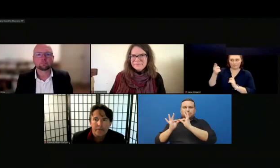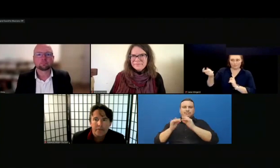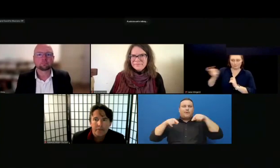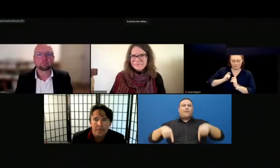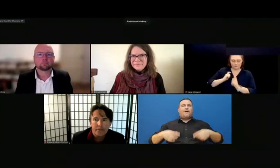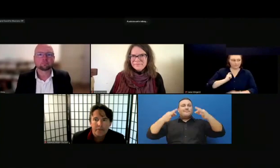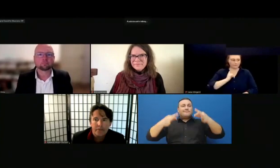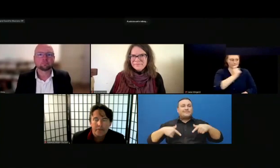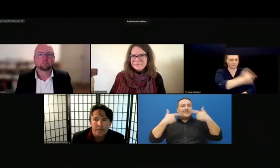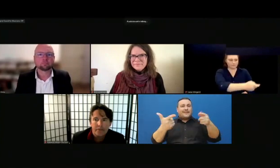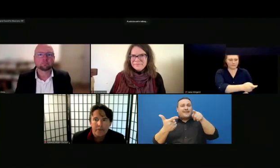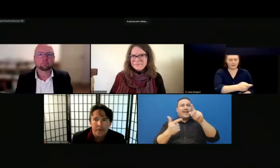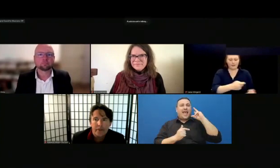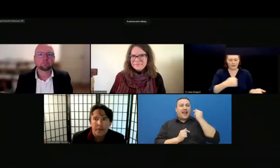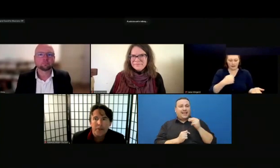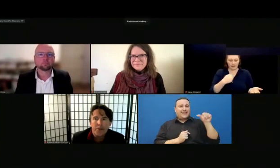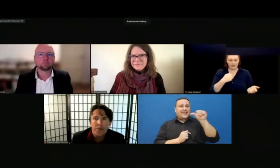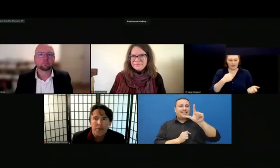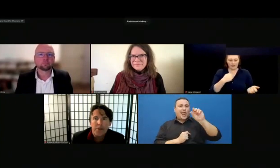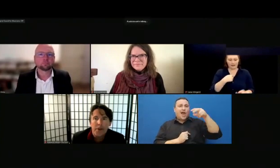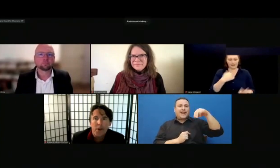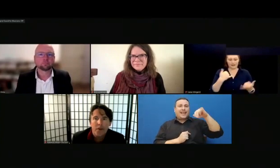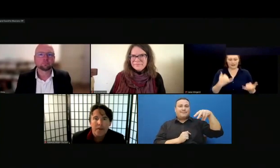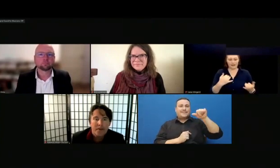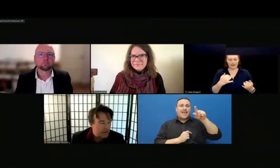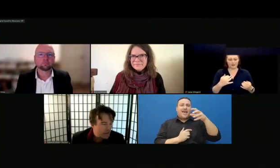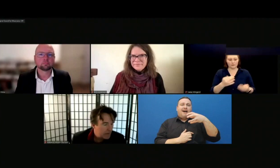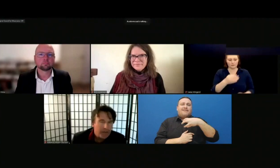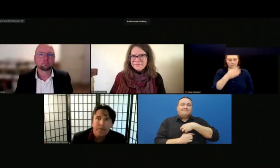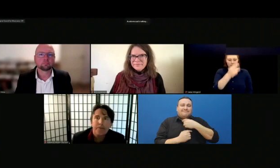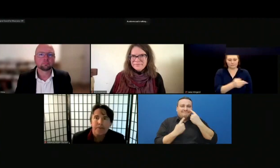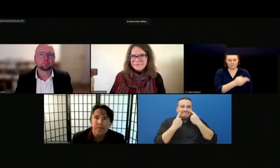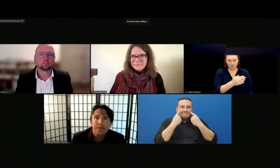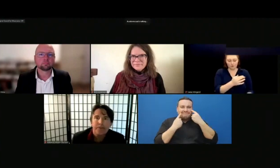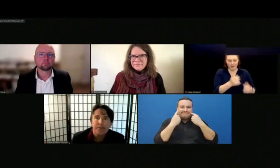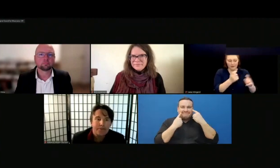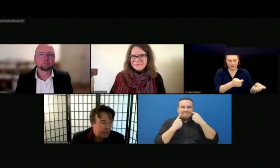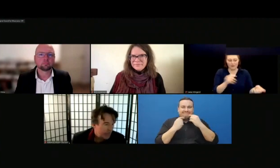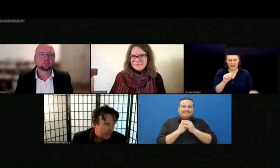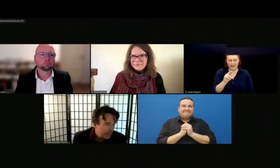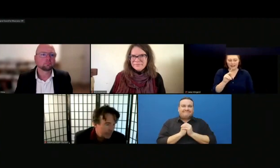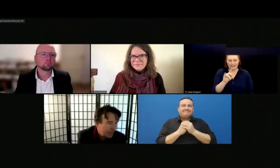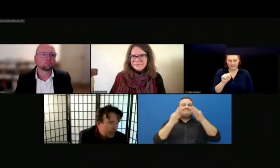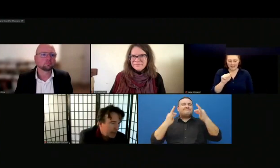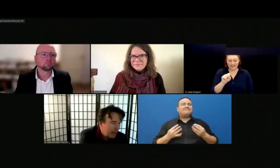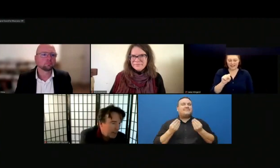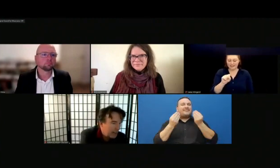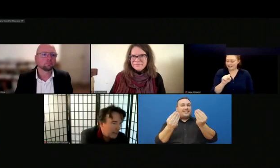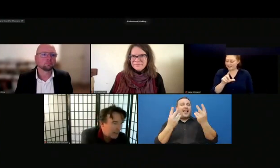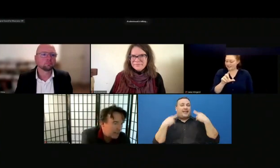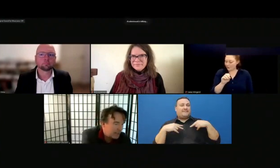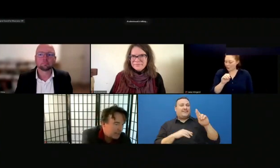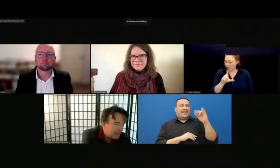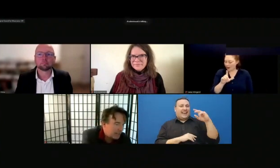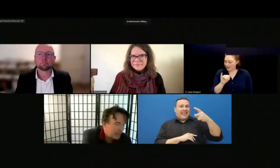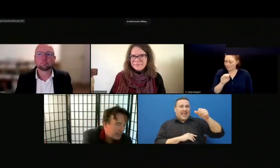I hereby confer upon you, Anita Slonimska, born in Riga, the title